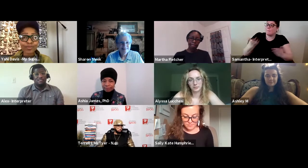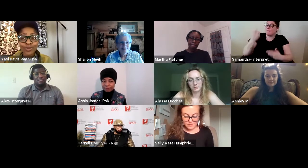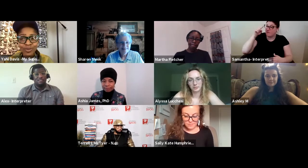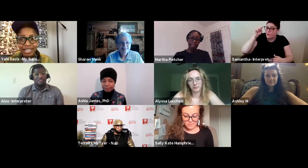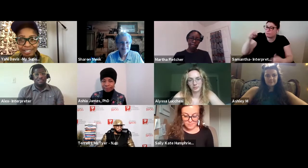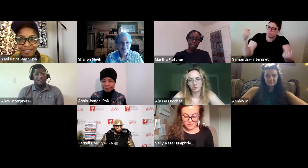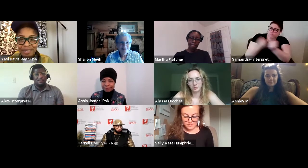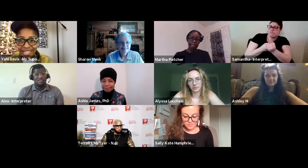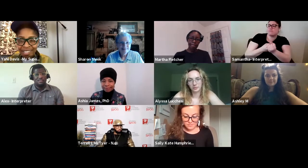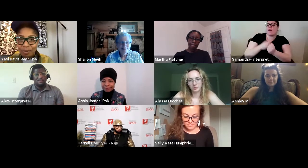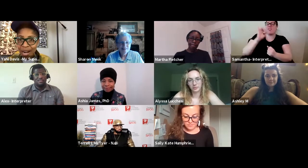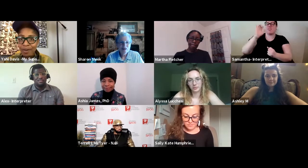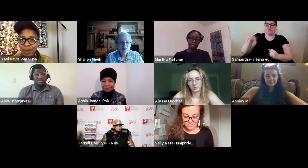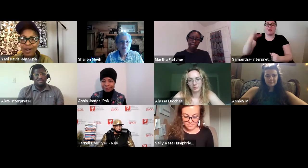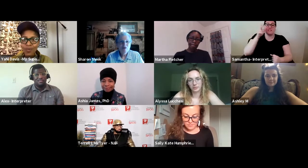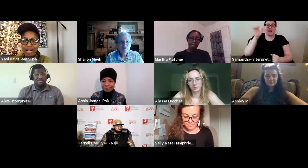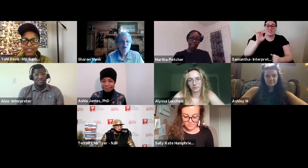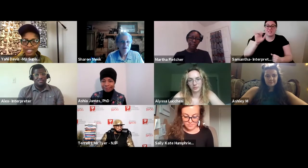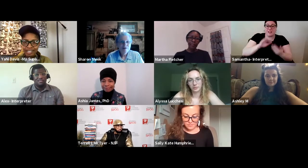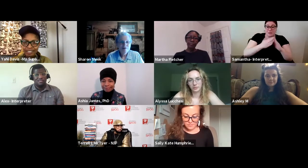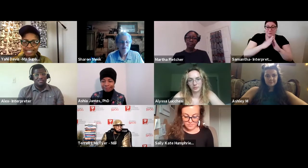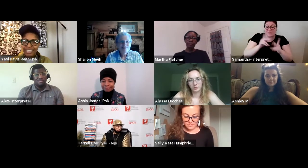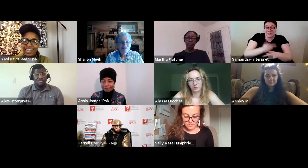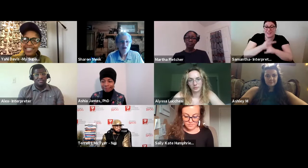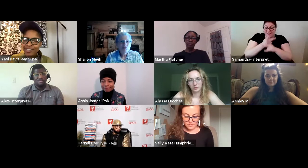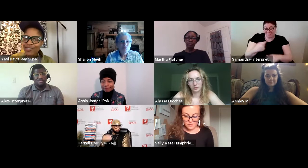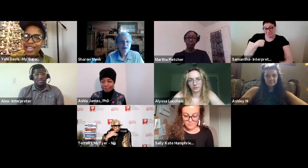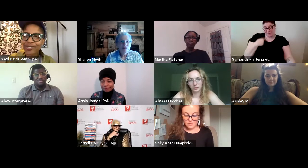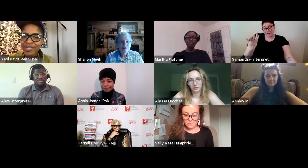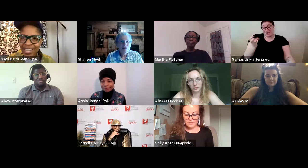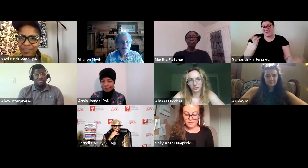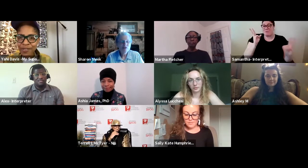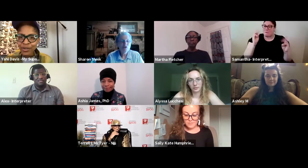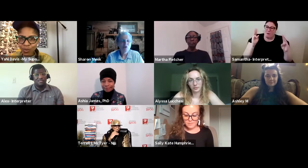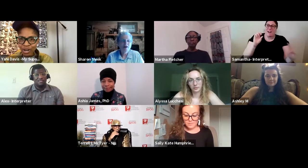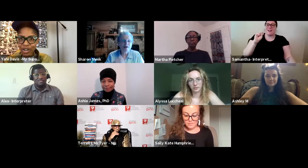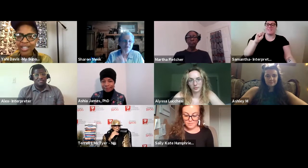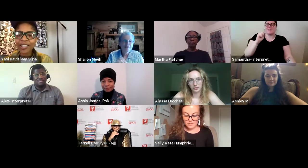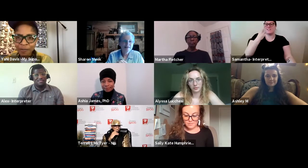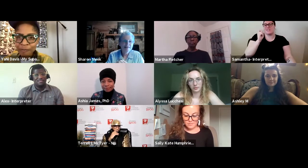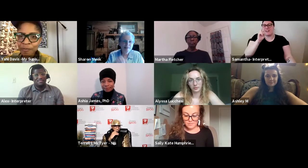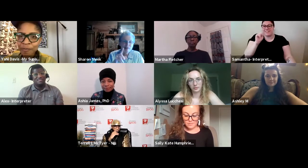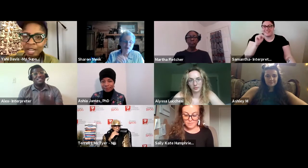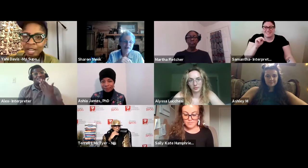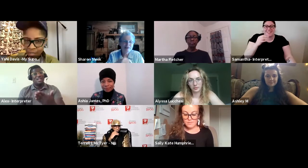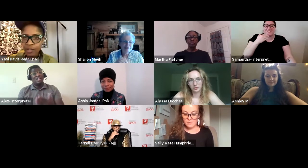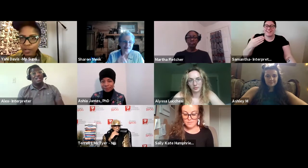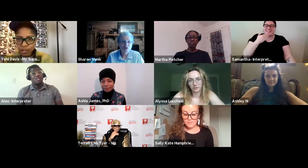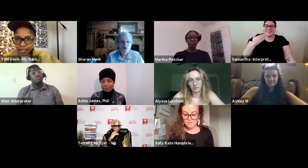like communal care to me. Wow, Sharon. Thank you for your work. Let me